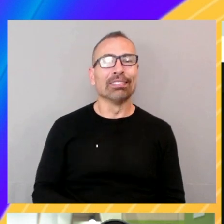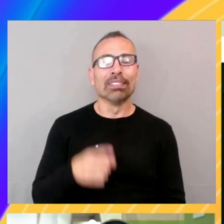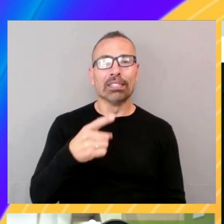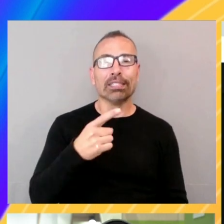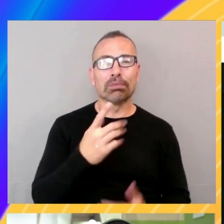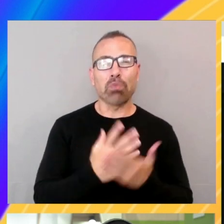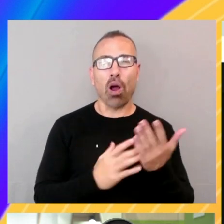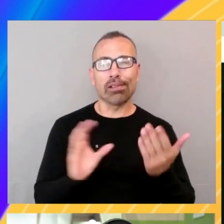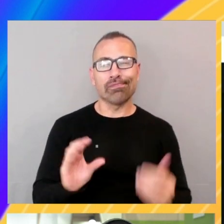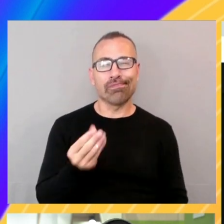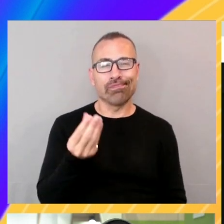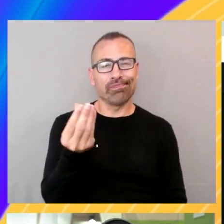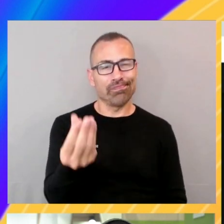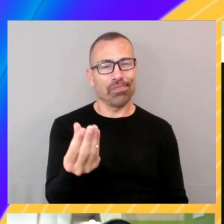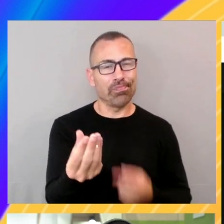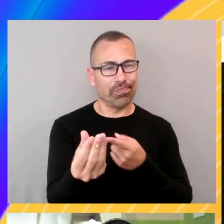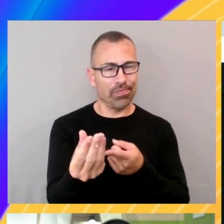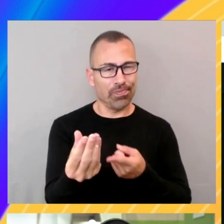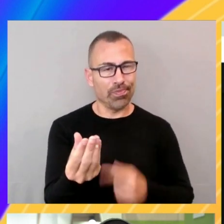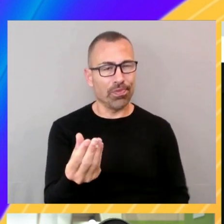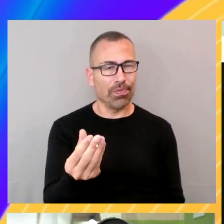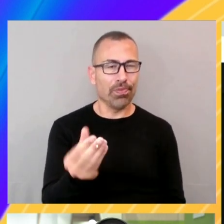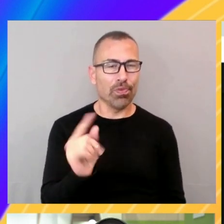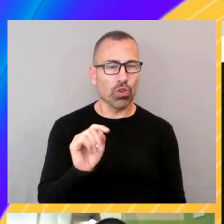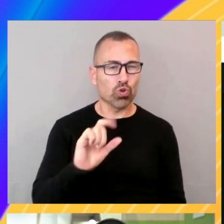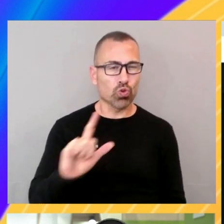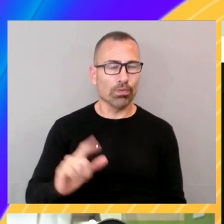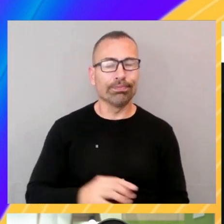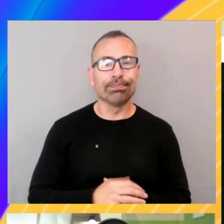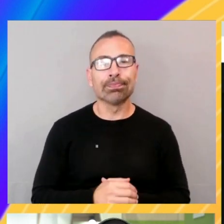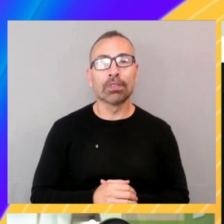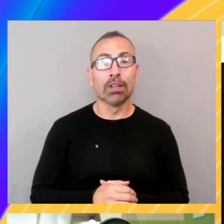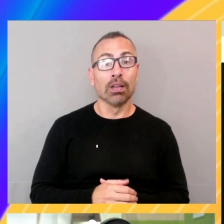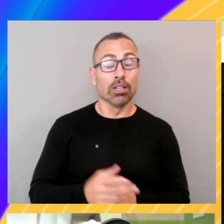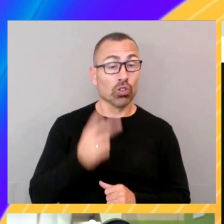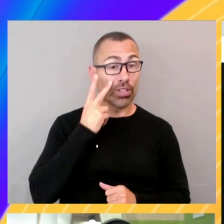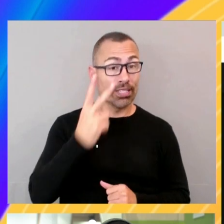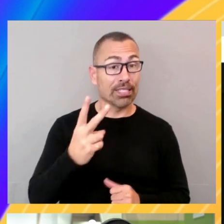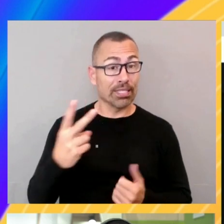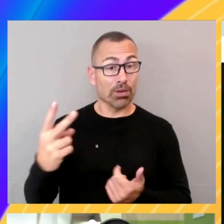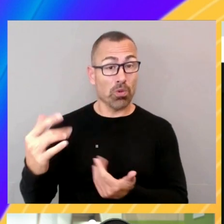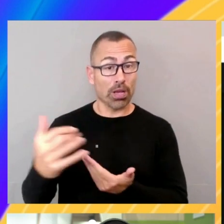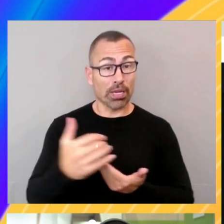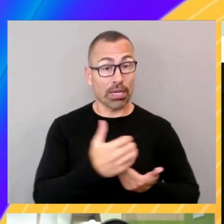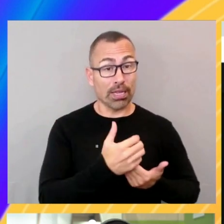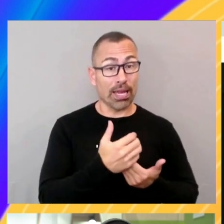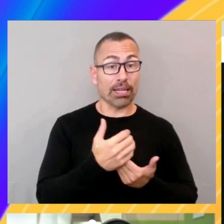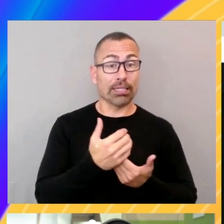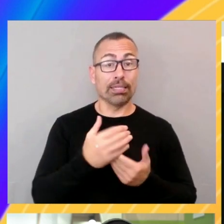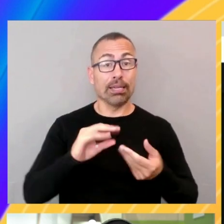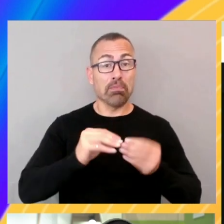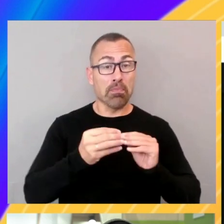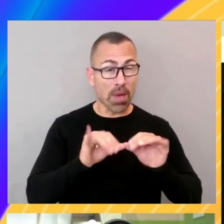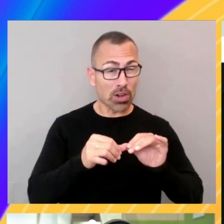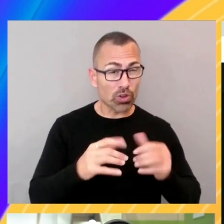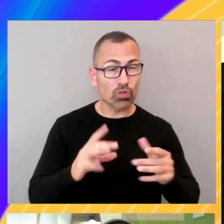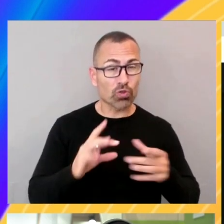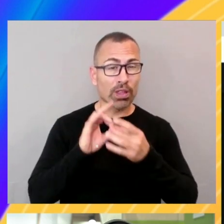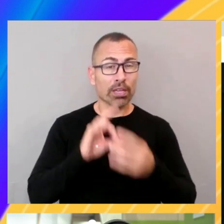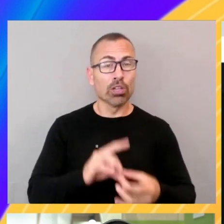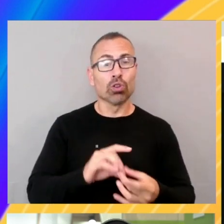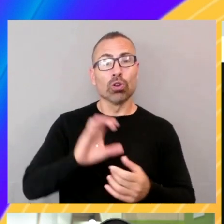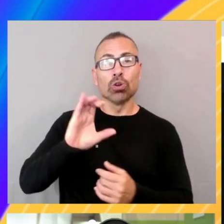tool. So we can see we're collecting metrics on CPU, and we have the